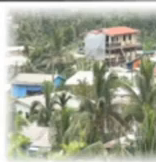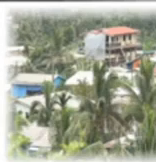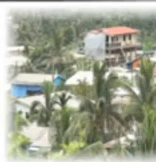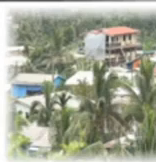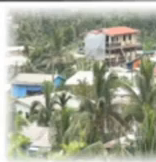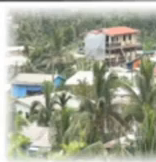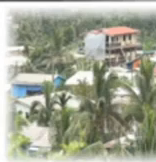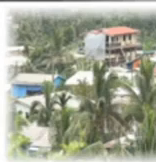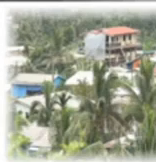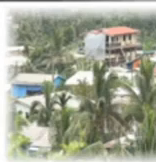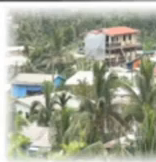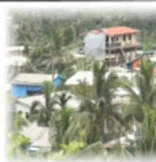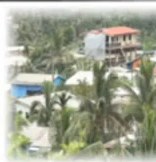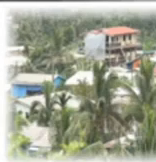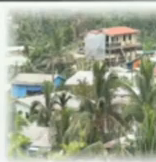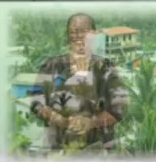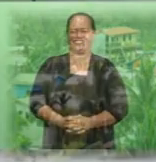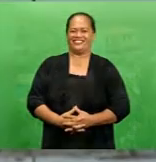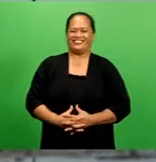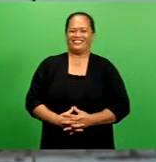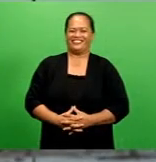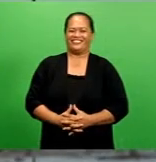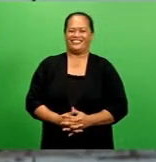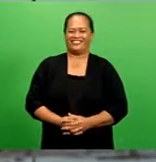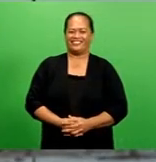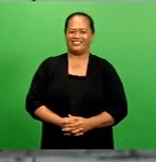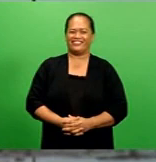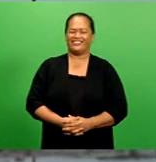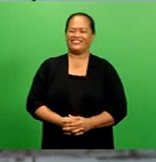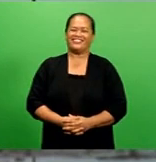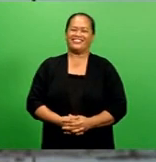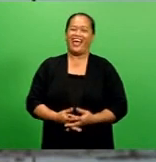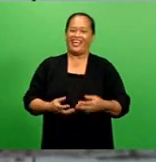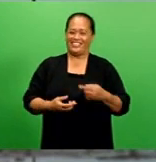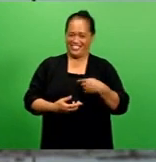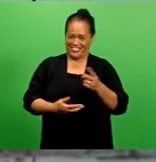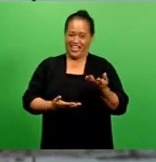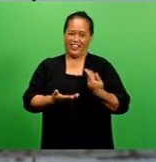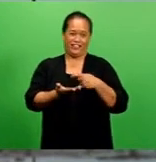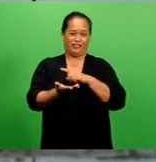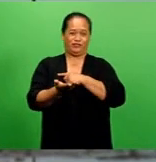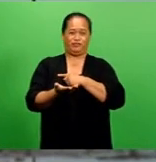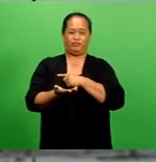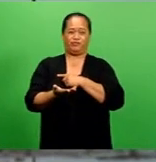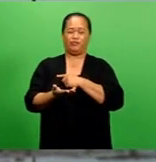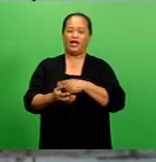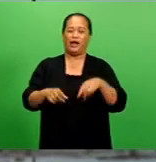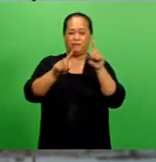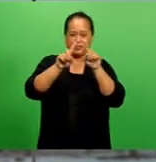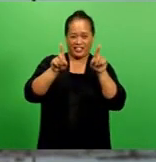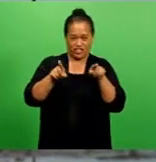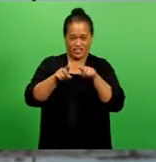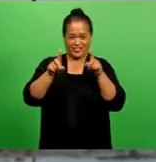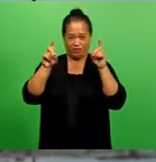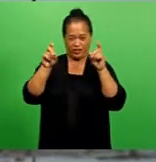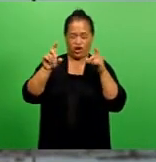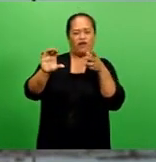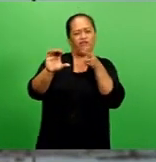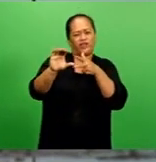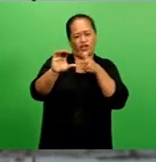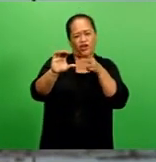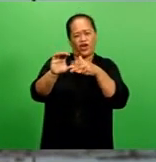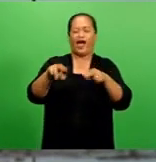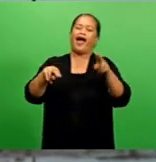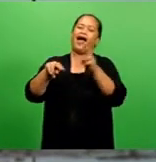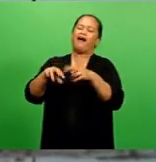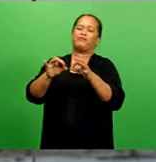our FBC website to answer. You can send us newsworthy pictures or videos on email FBC News